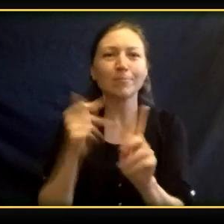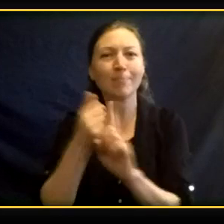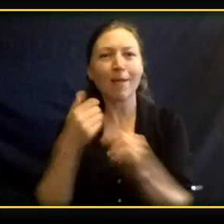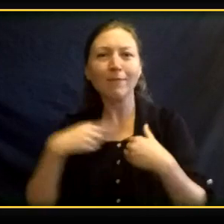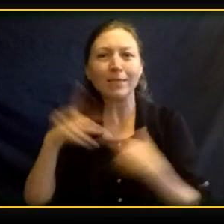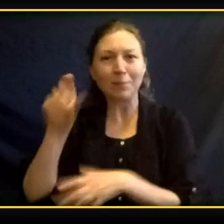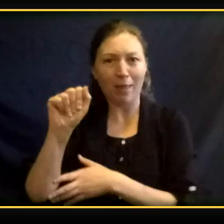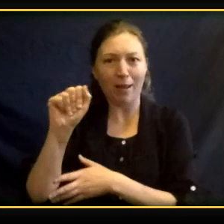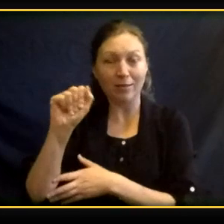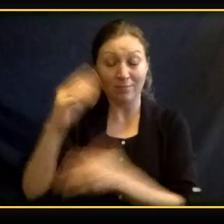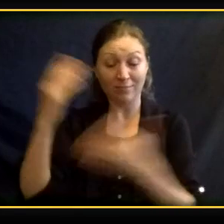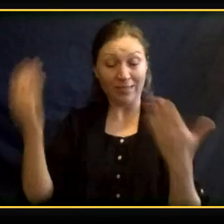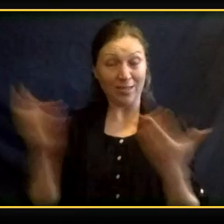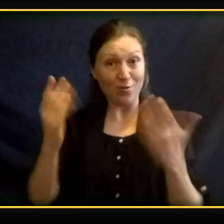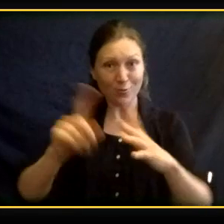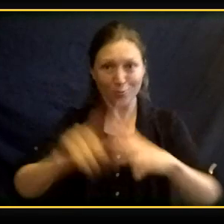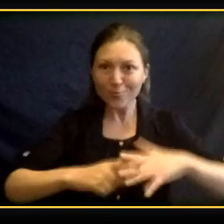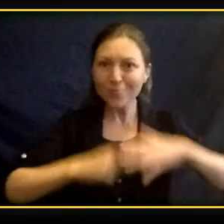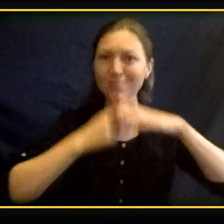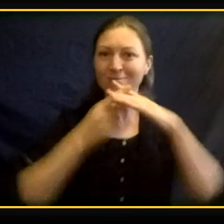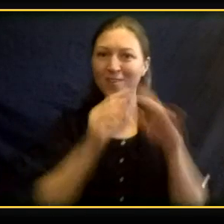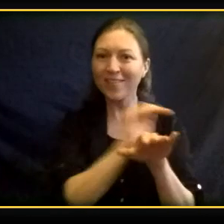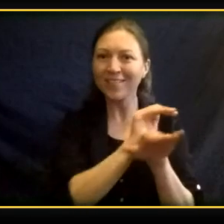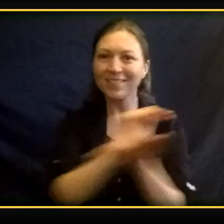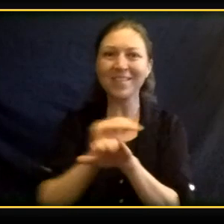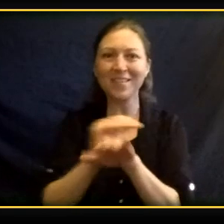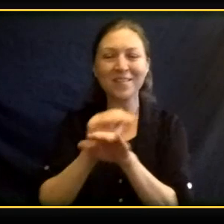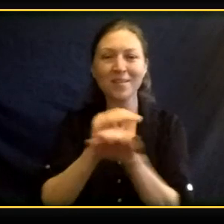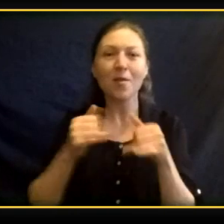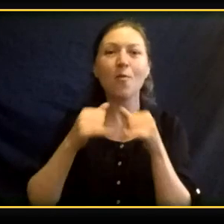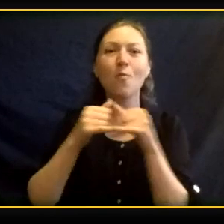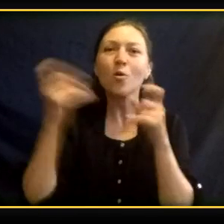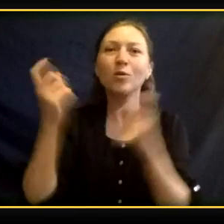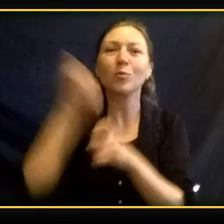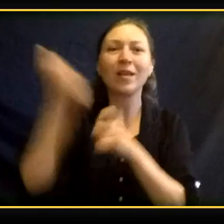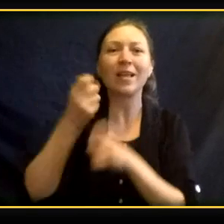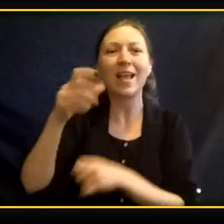is award-winning musician and disability advocate Galen Lee.